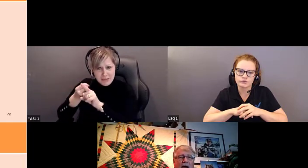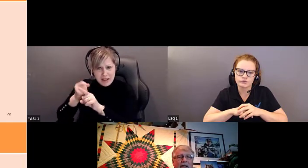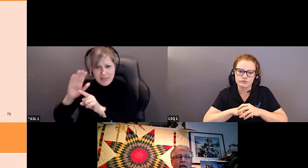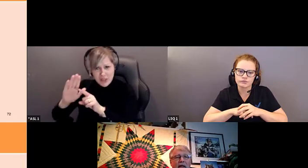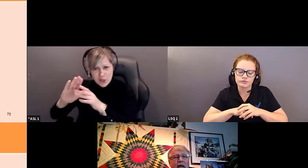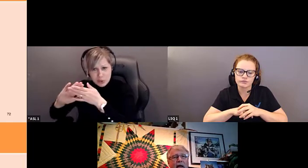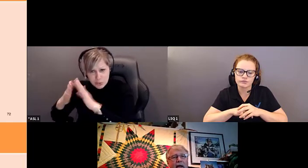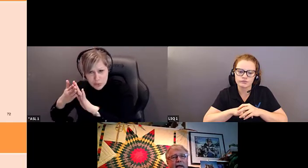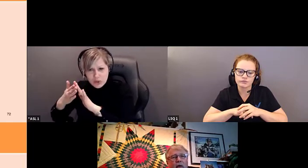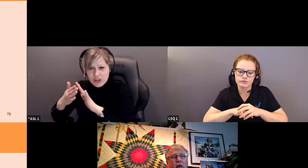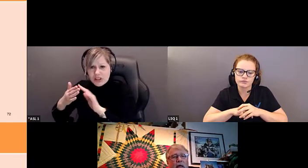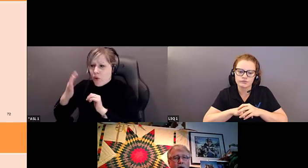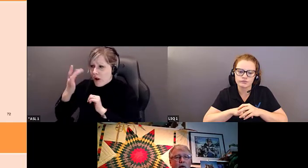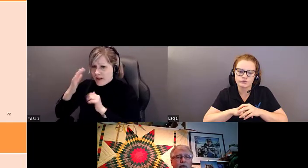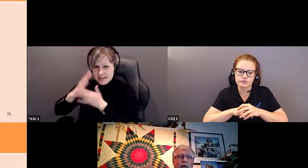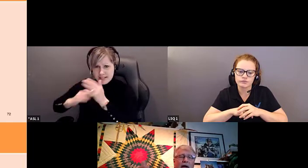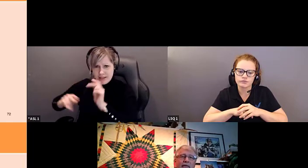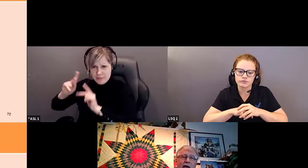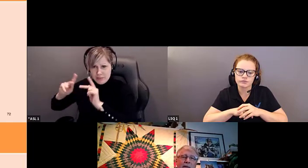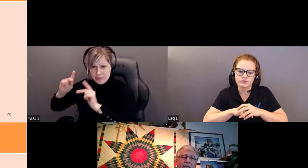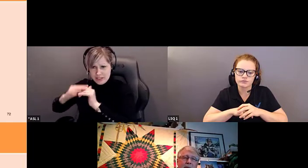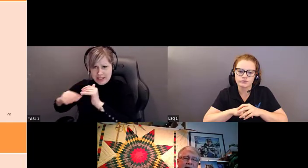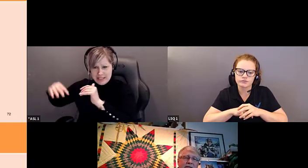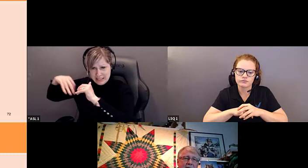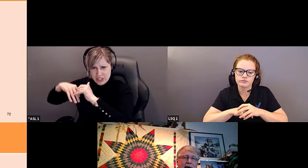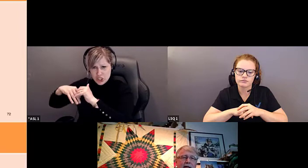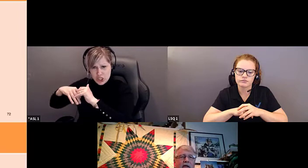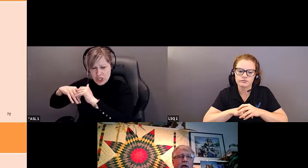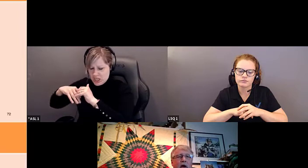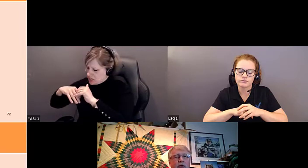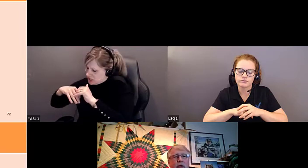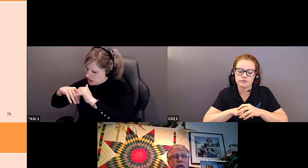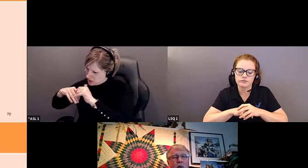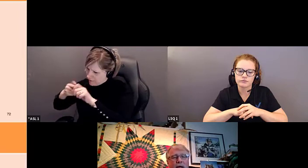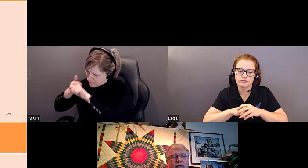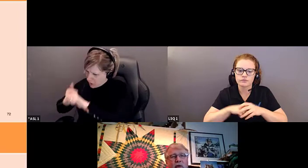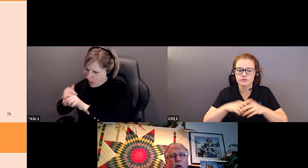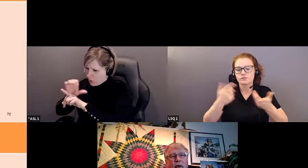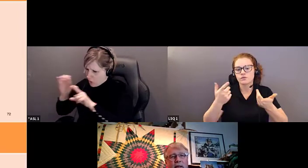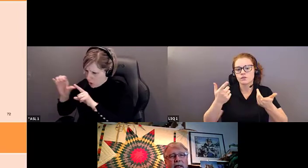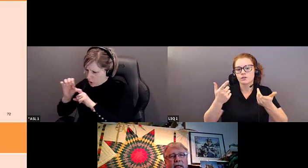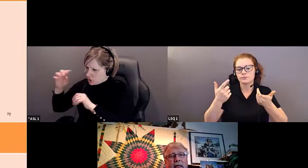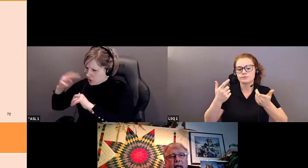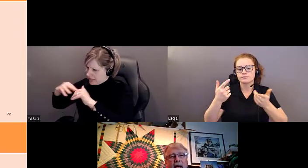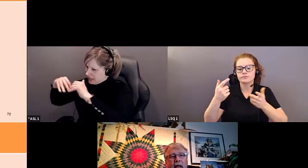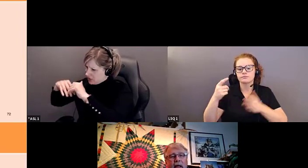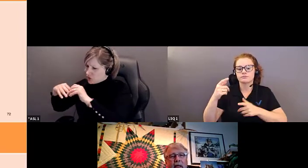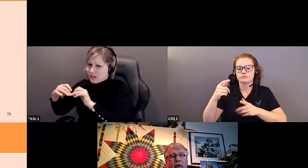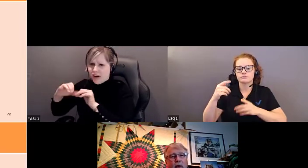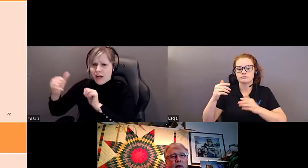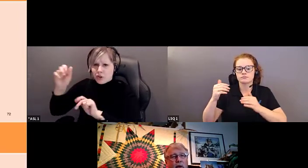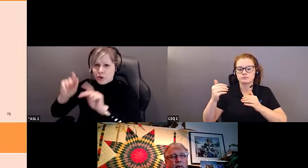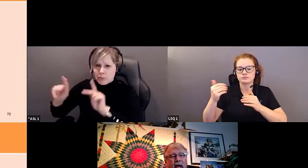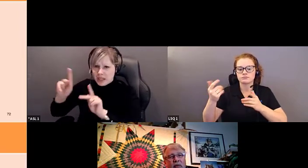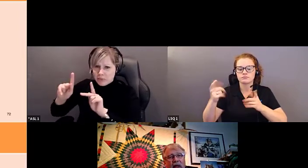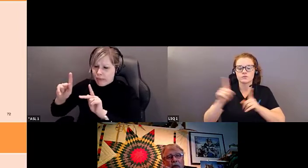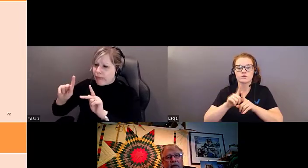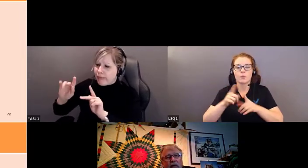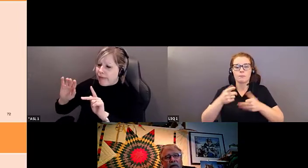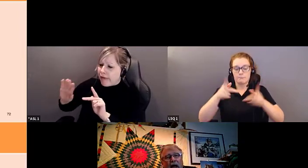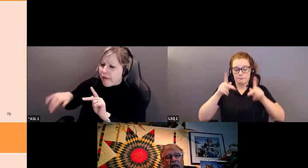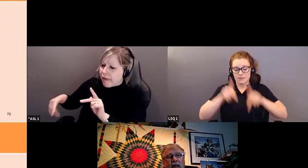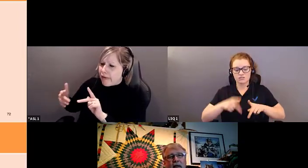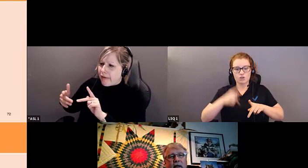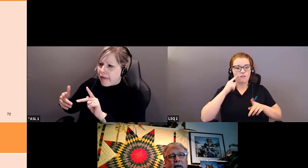down upon those who have maintained their culture and their ways of knowing and thinking. So there becomes now